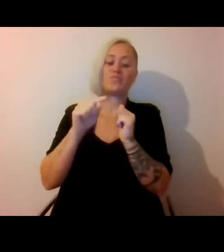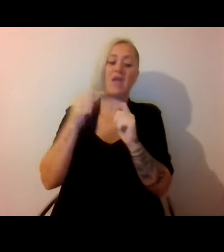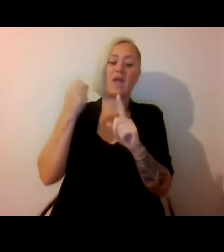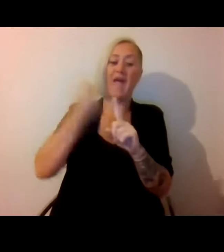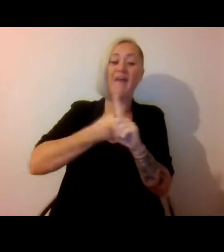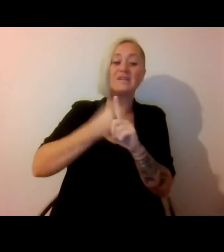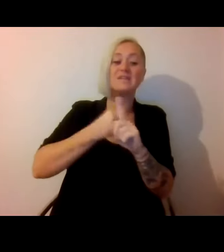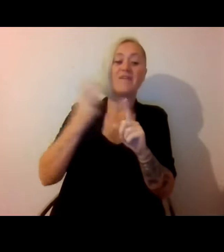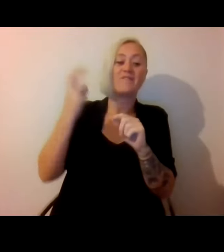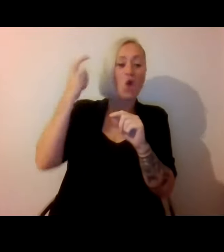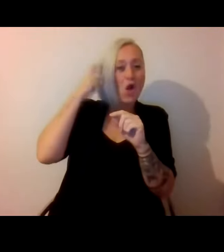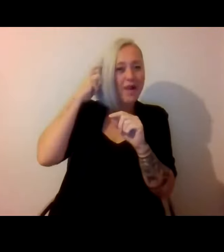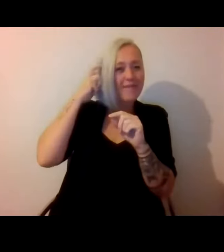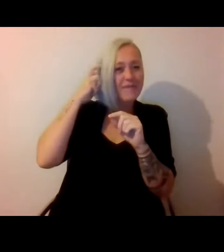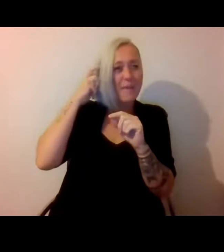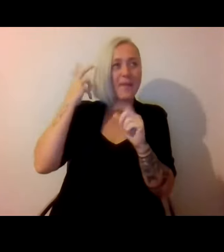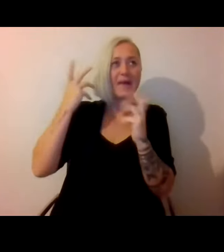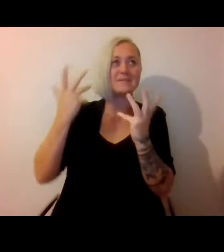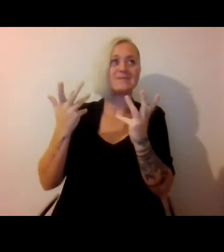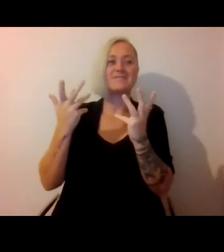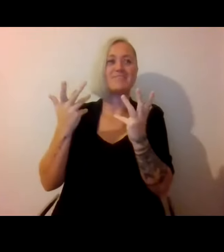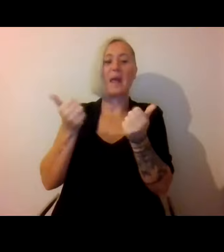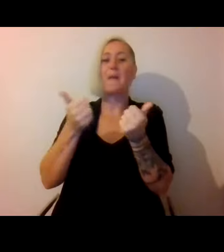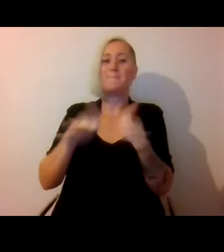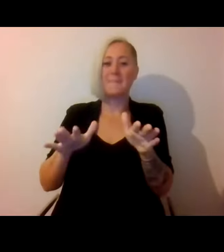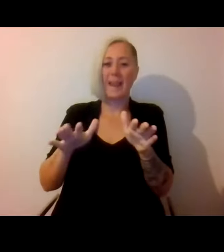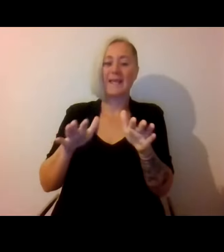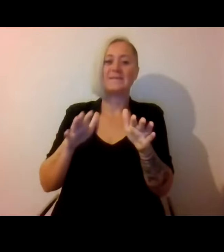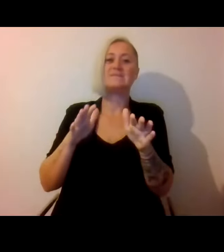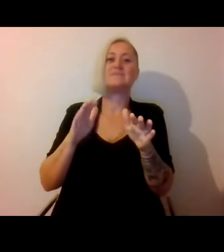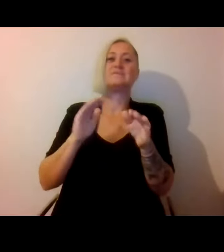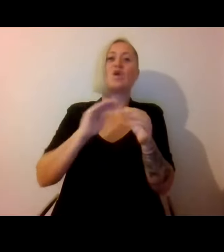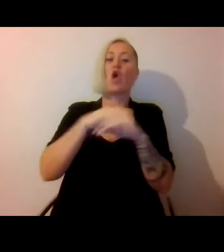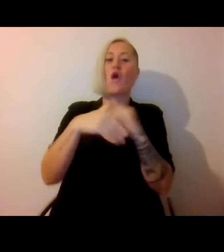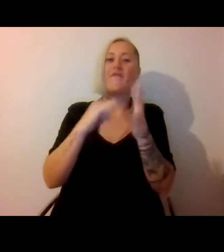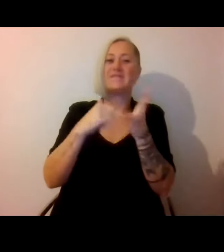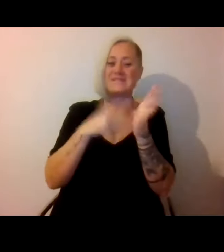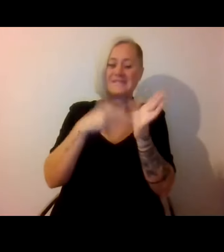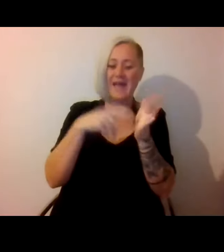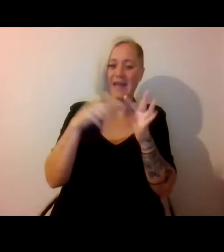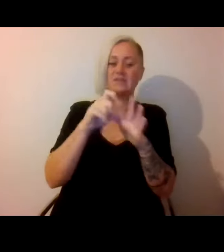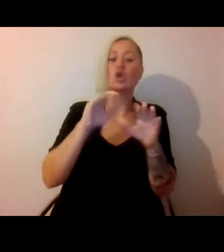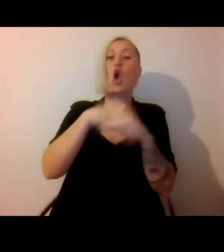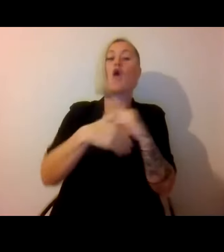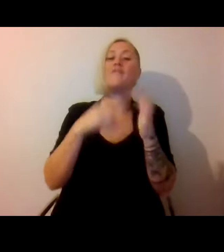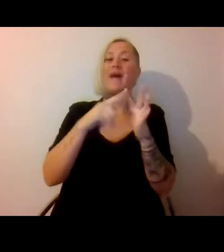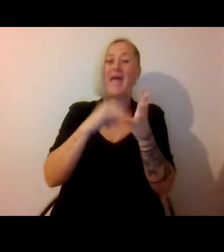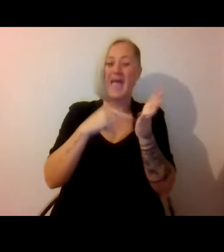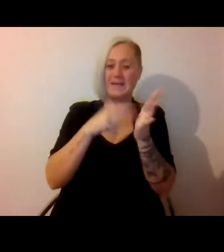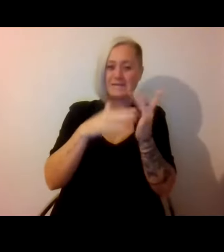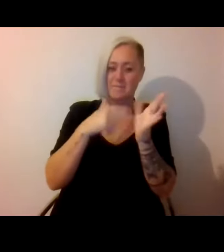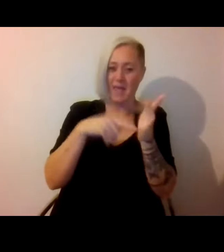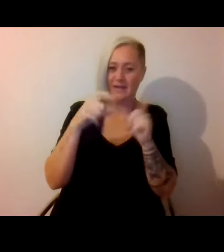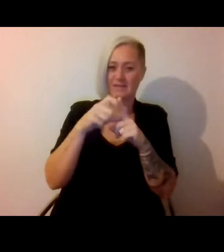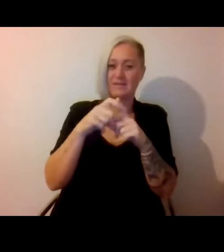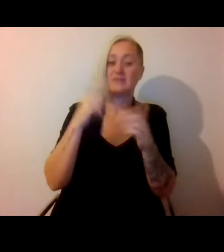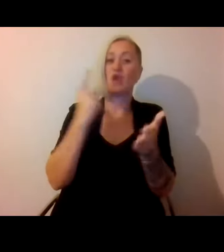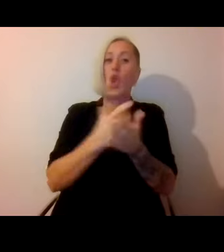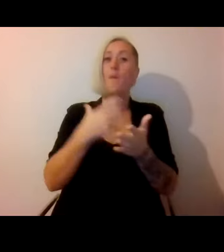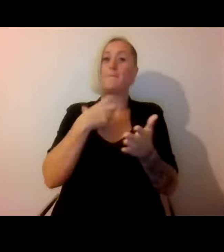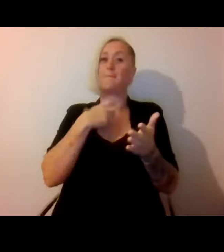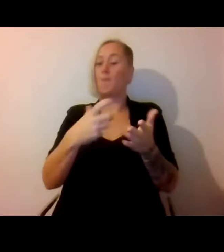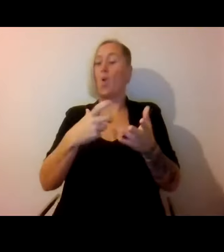are incomplete. They're often overstated and overestimated. It's a lot more complicated than the perceived